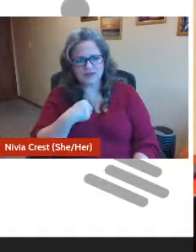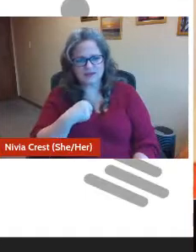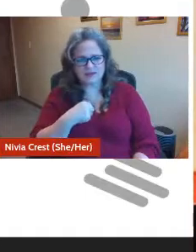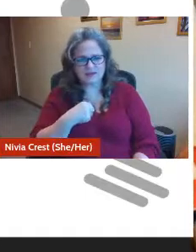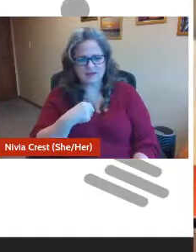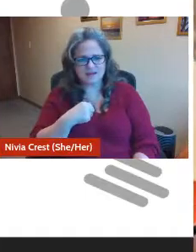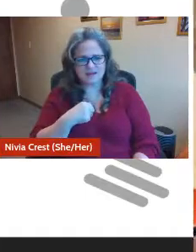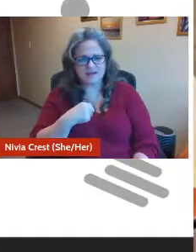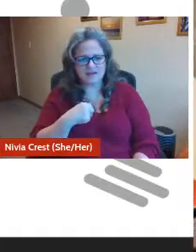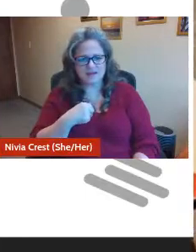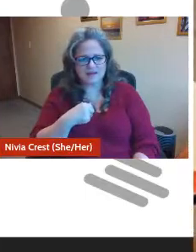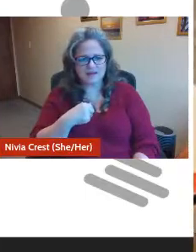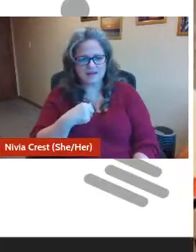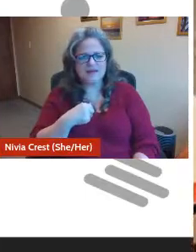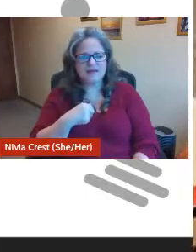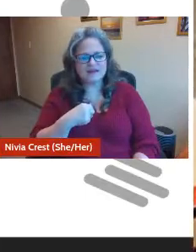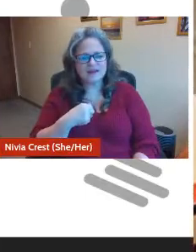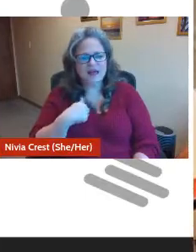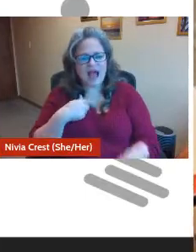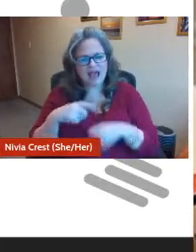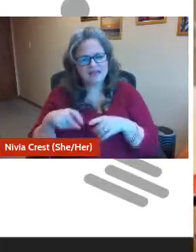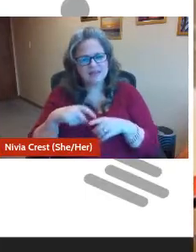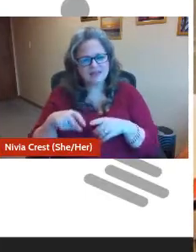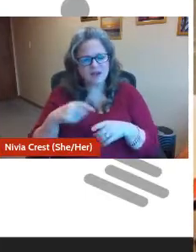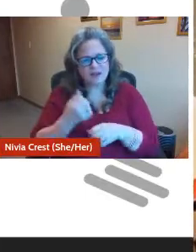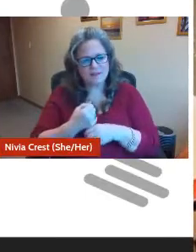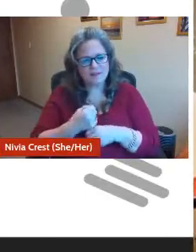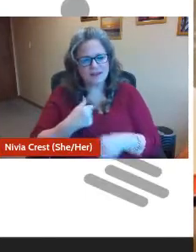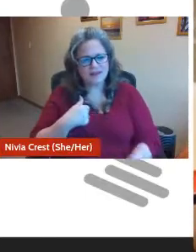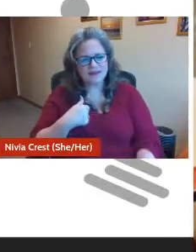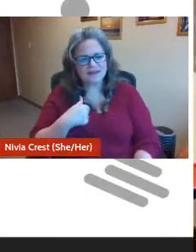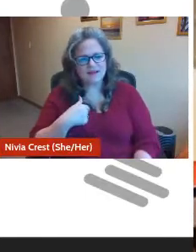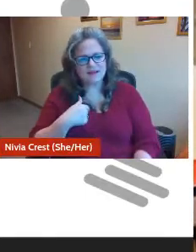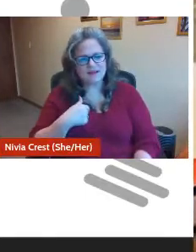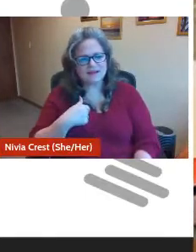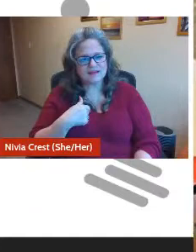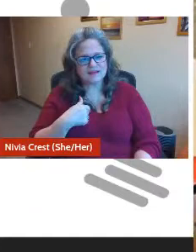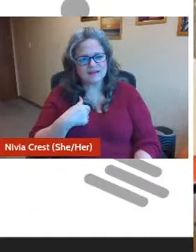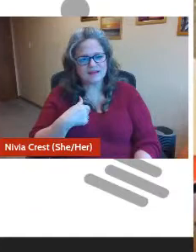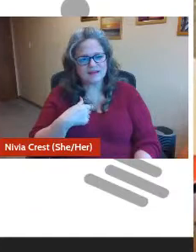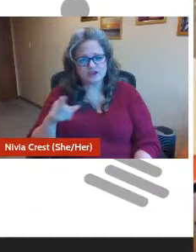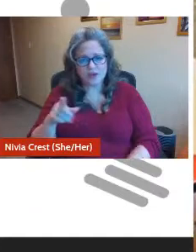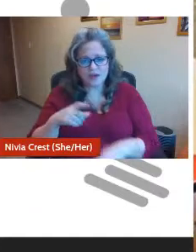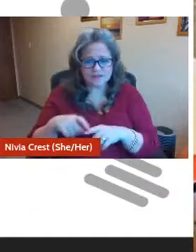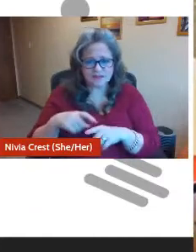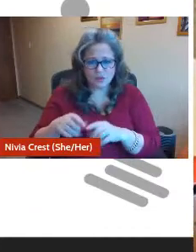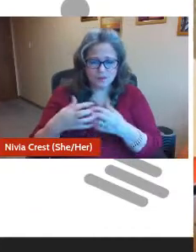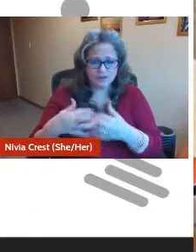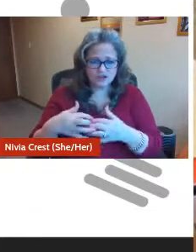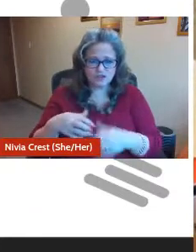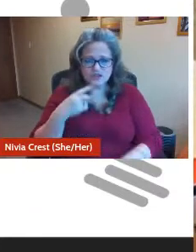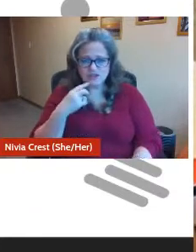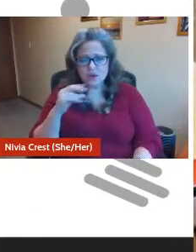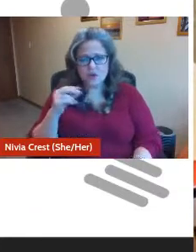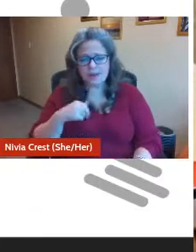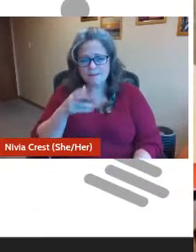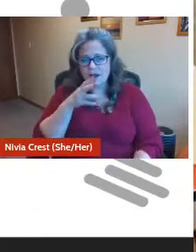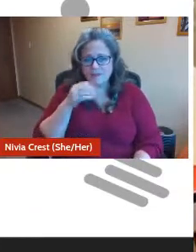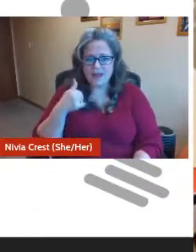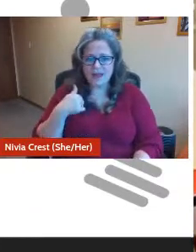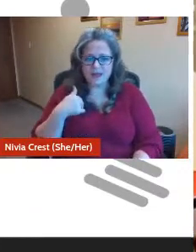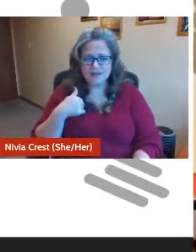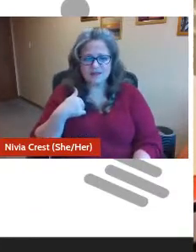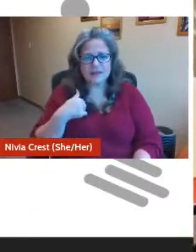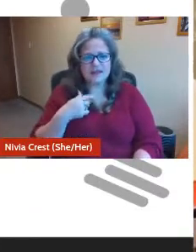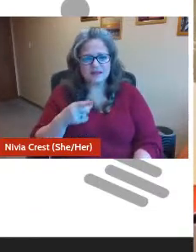bought it? I said, yeah, I sewed. So I said, don't you want to get, you ever sew? She said, my mama. She did. Yeah. I said, well, come on here. You